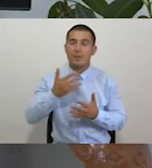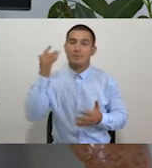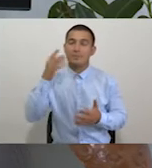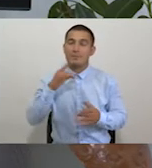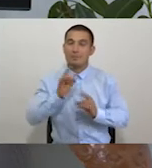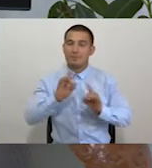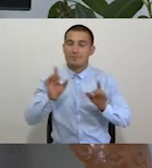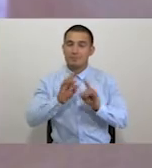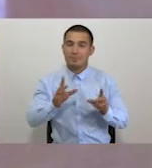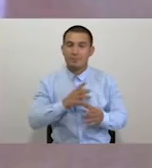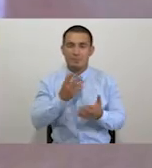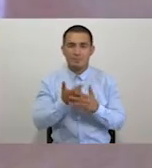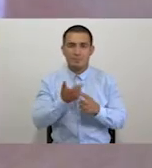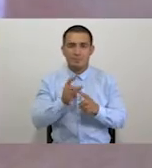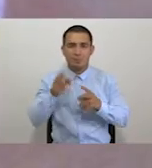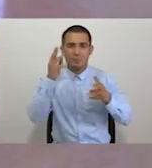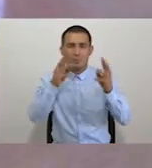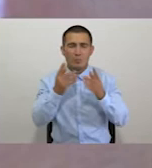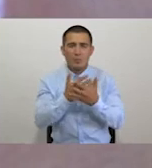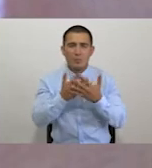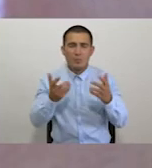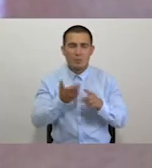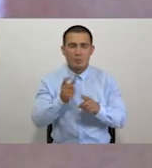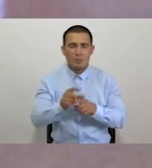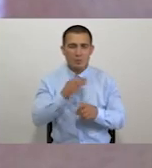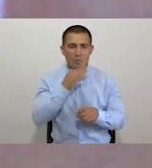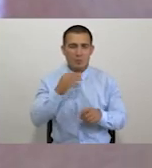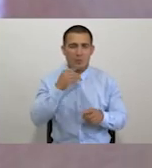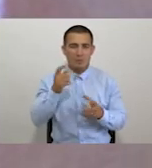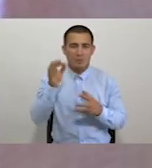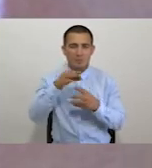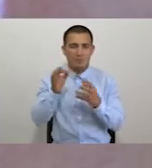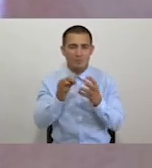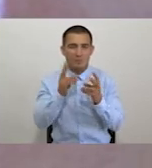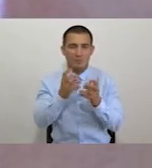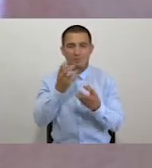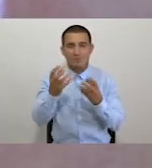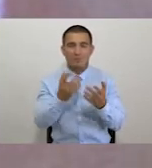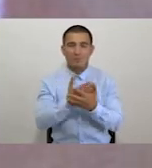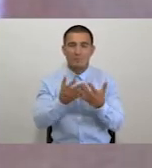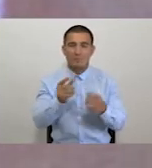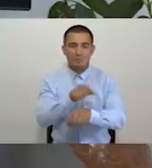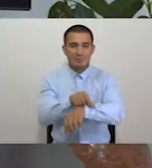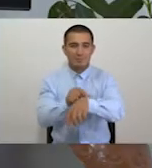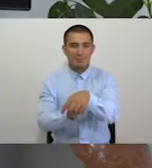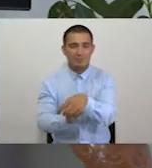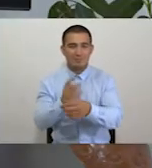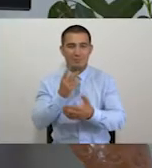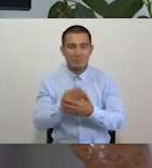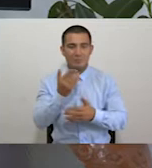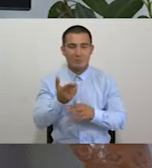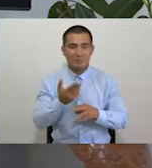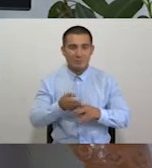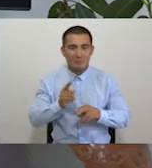Yuqorida aytganimdek, dizaynlari juda ko'p igna qadagichlar. Masalan, quyida men sizlarga bilaguzuk ko'rinishdagi